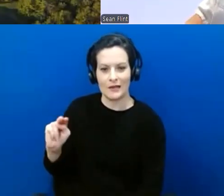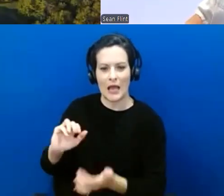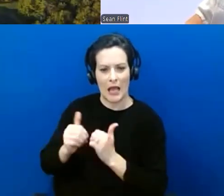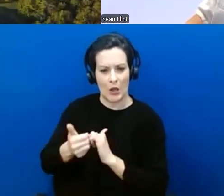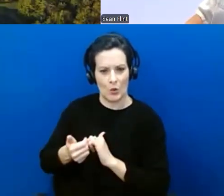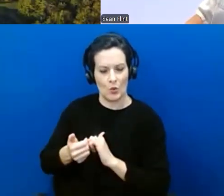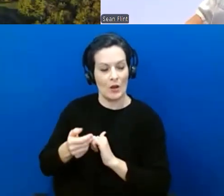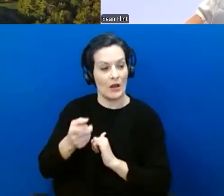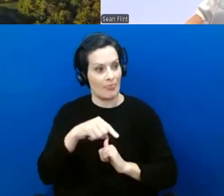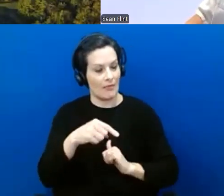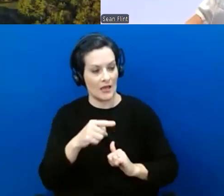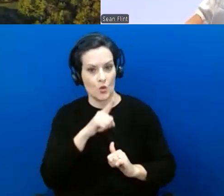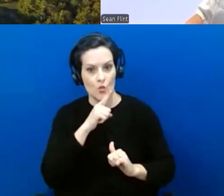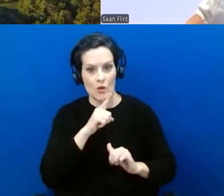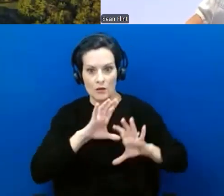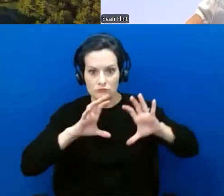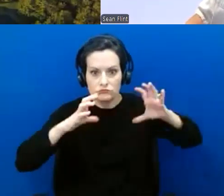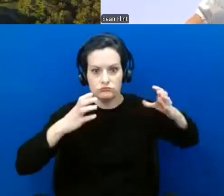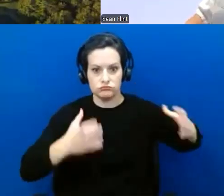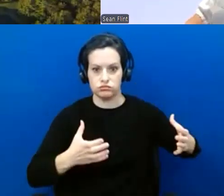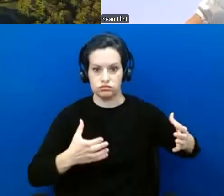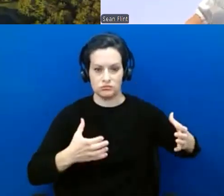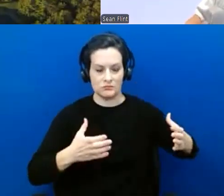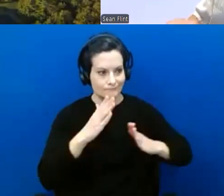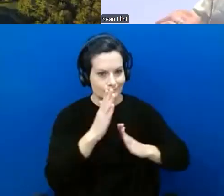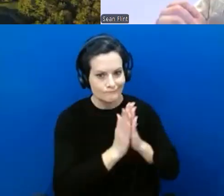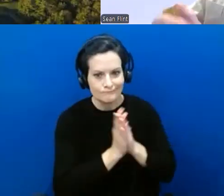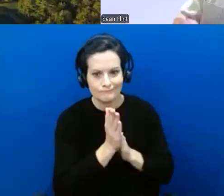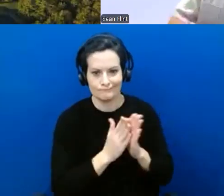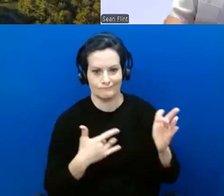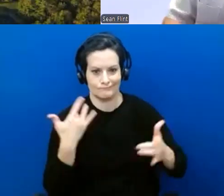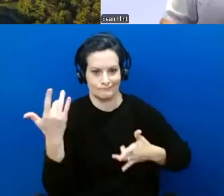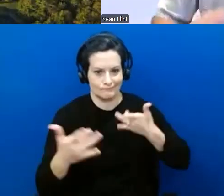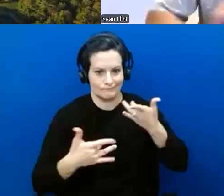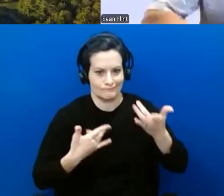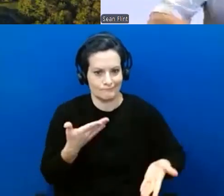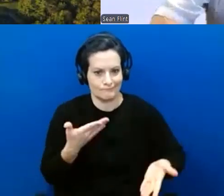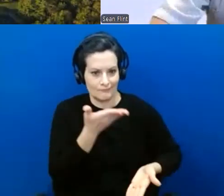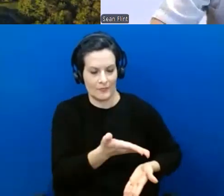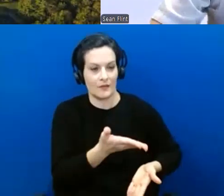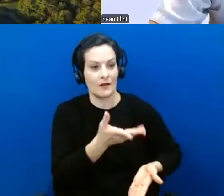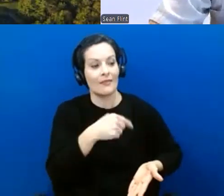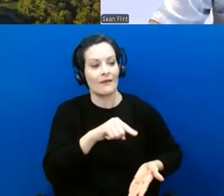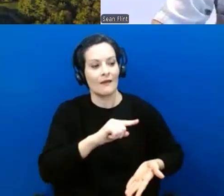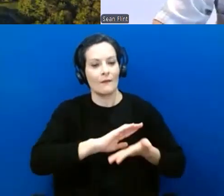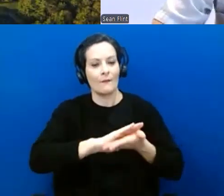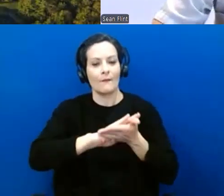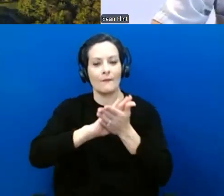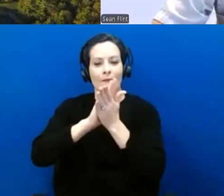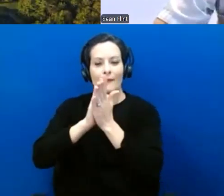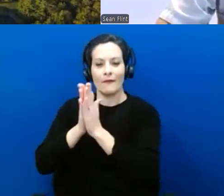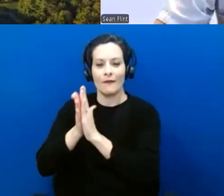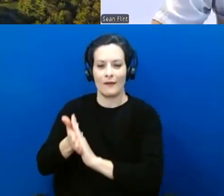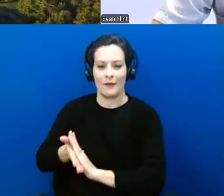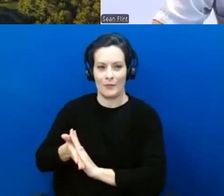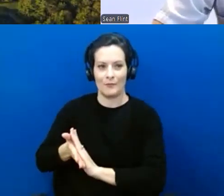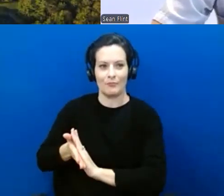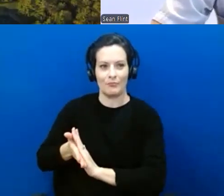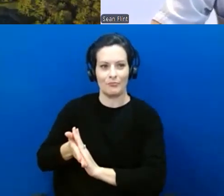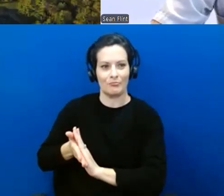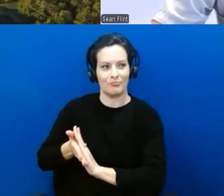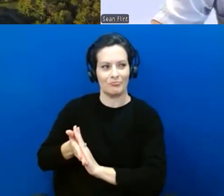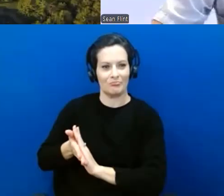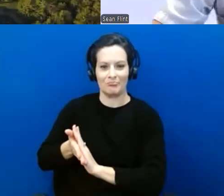power and will that we have in these recreational communities into like, you know, good outcomes